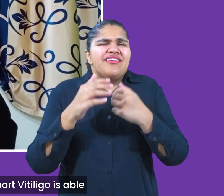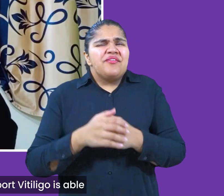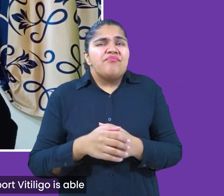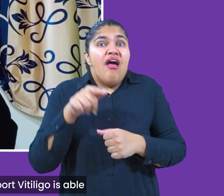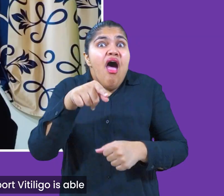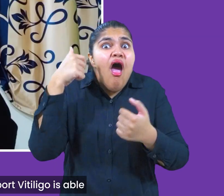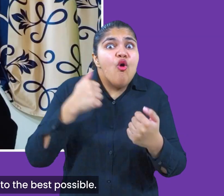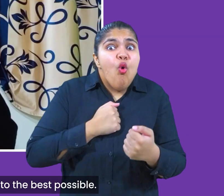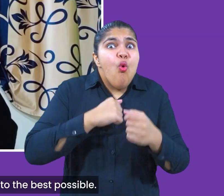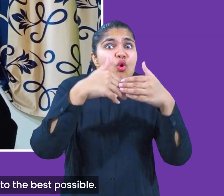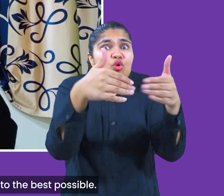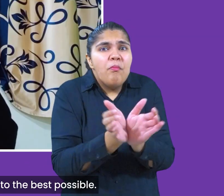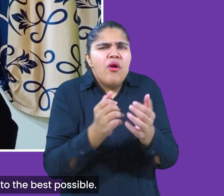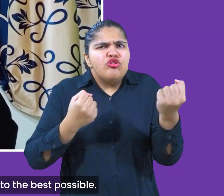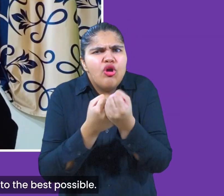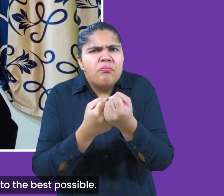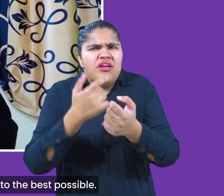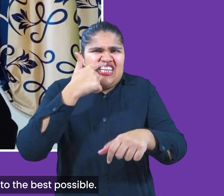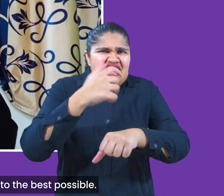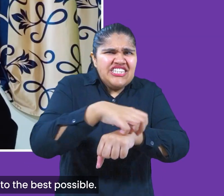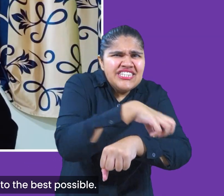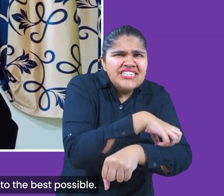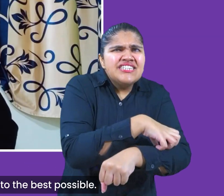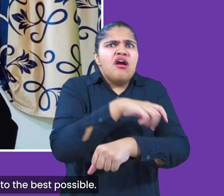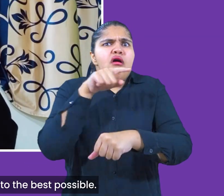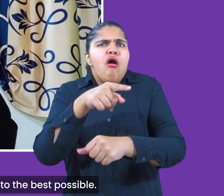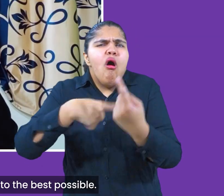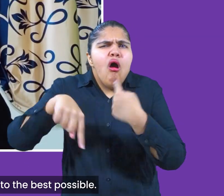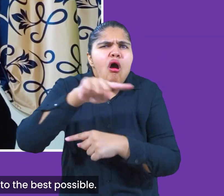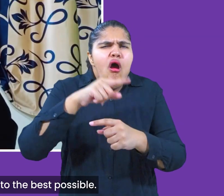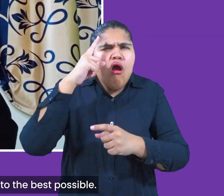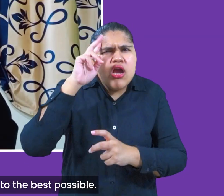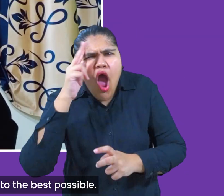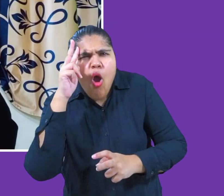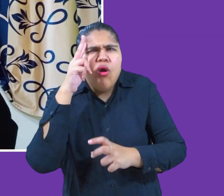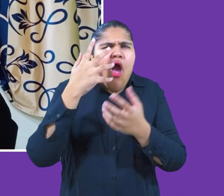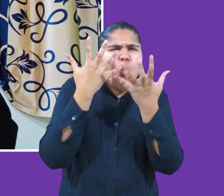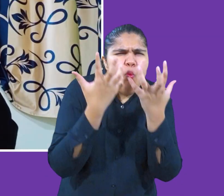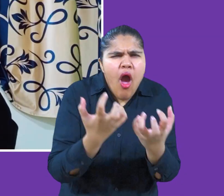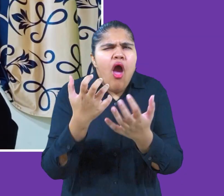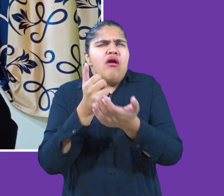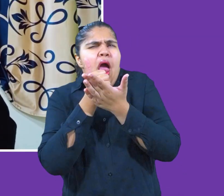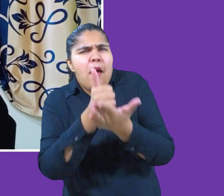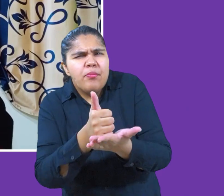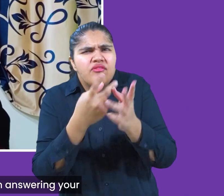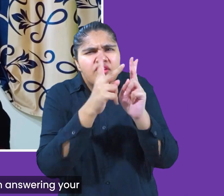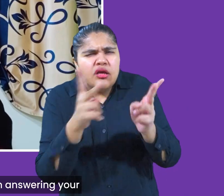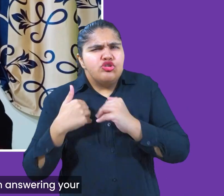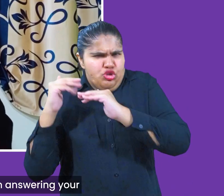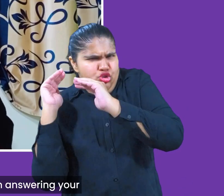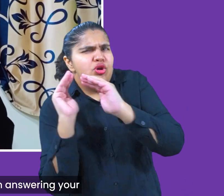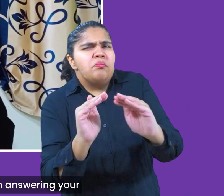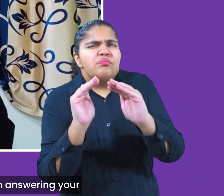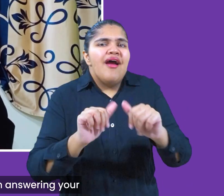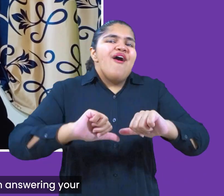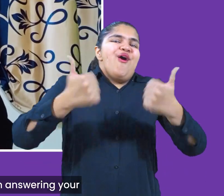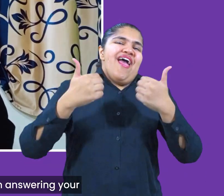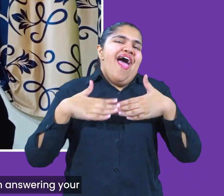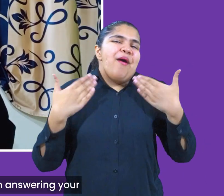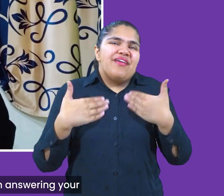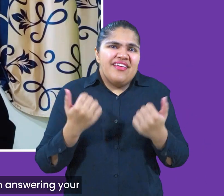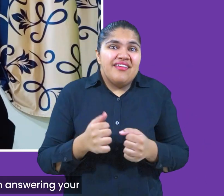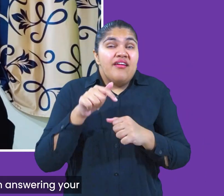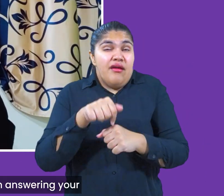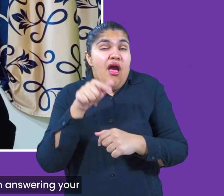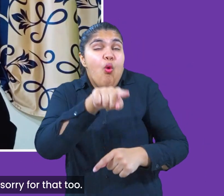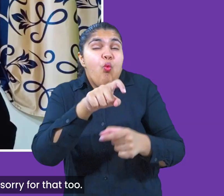Support Vitiligo is able to cater to your questions, needs to the best possible. And yeah, if there was some